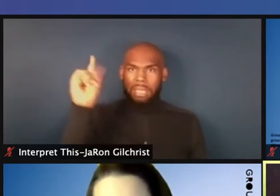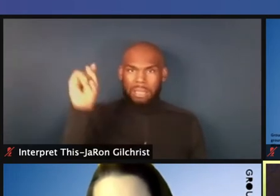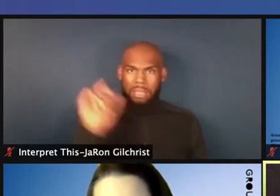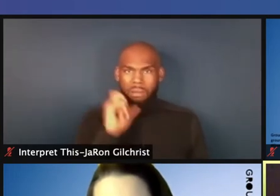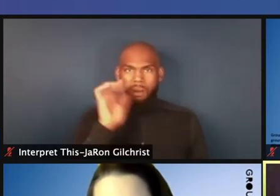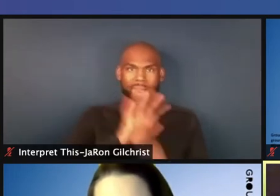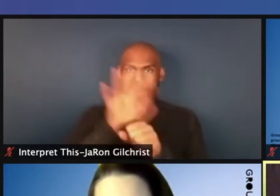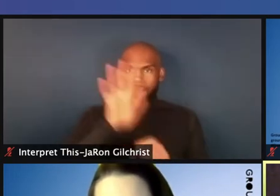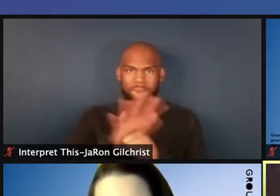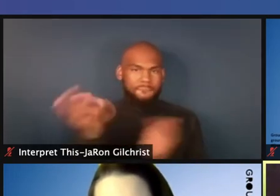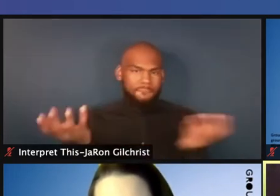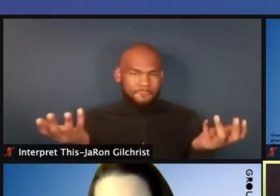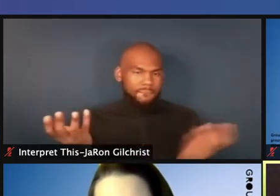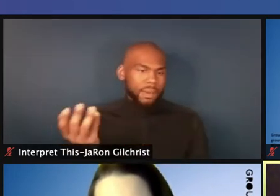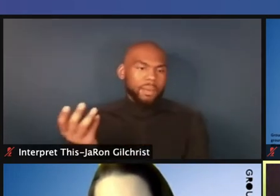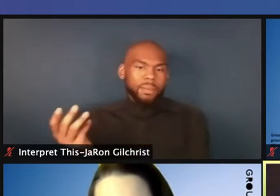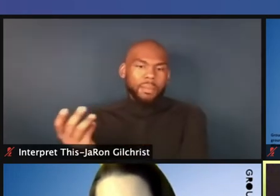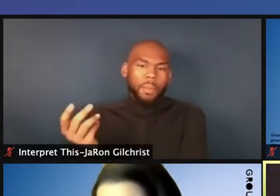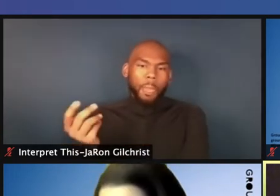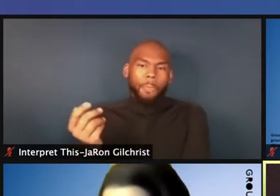thing, right? So